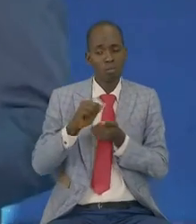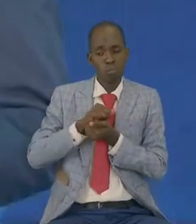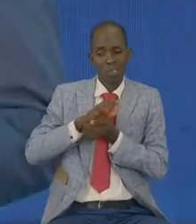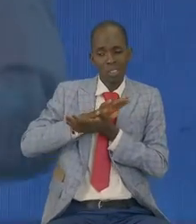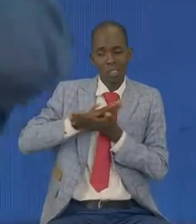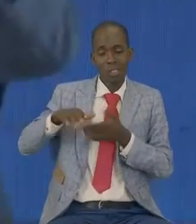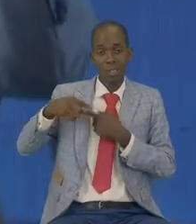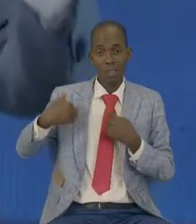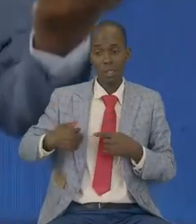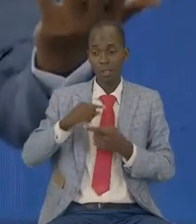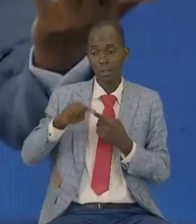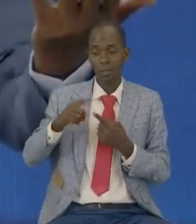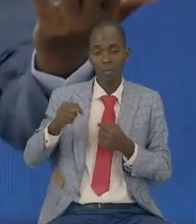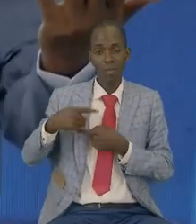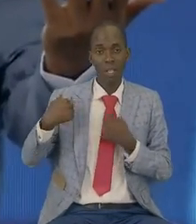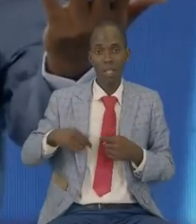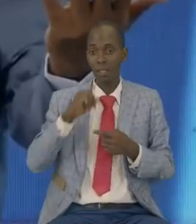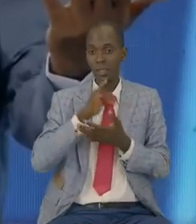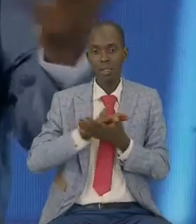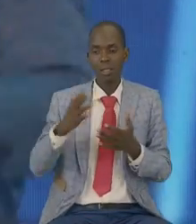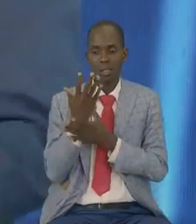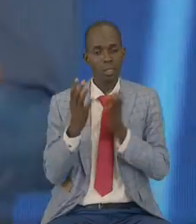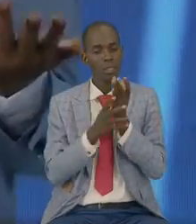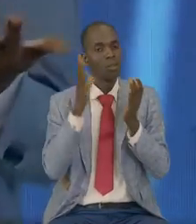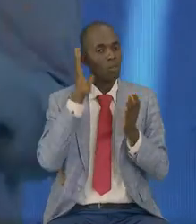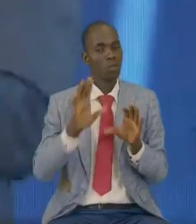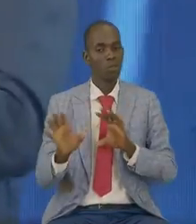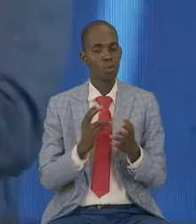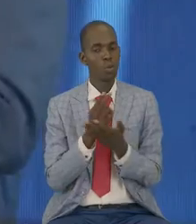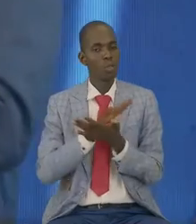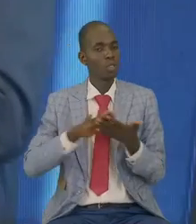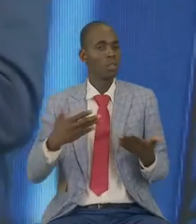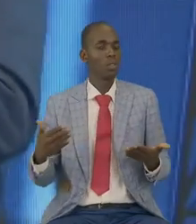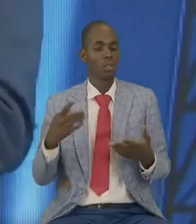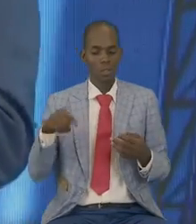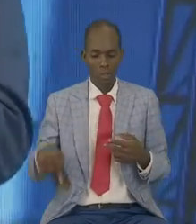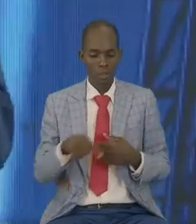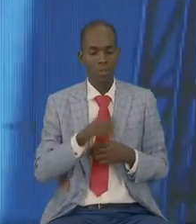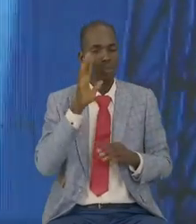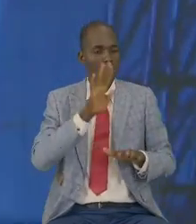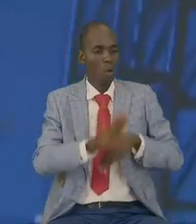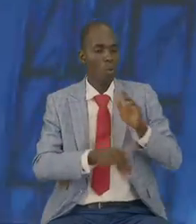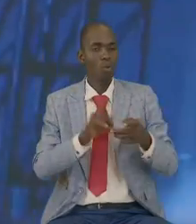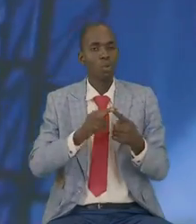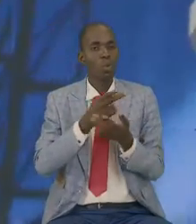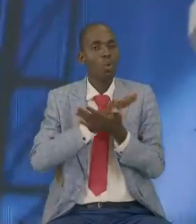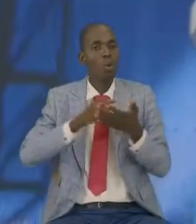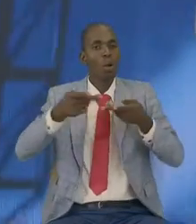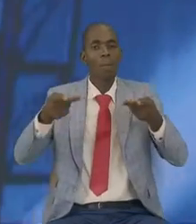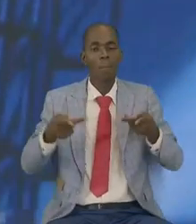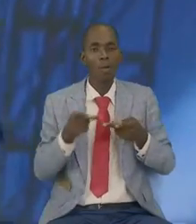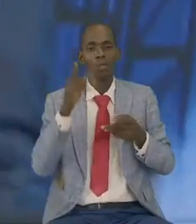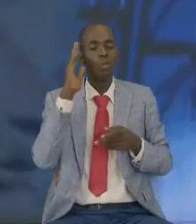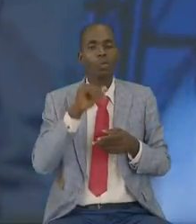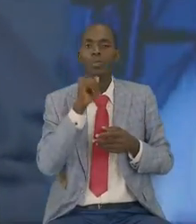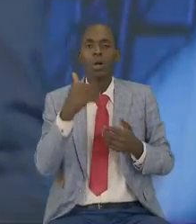heart is holy, the hands will do holy things. The feet will walk to holy places. You'll not have any desire